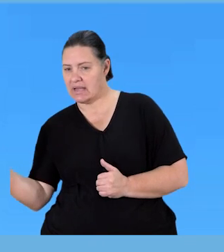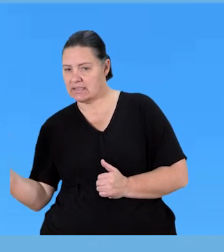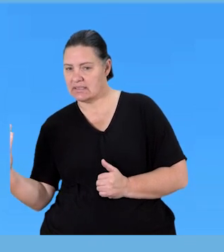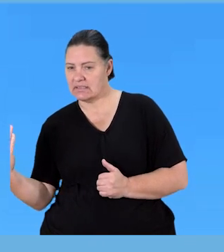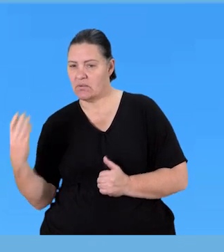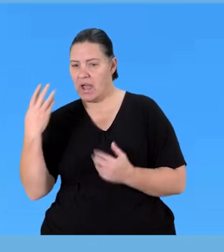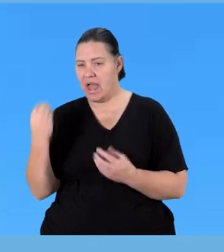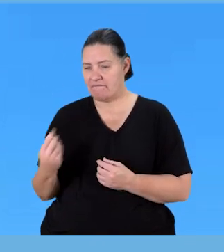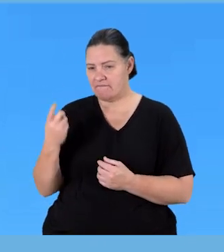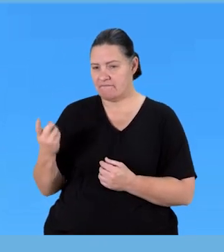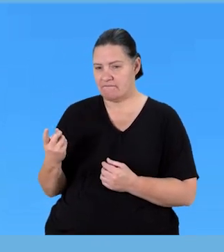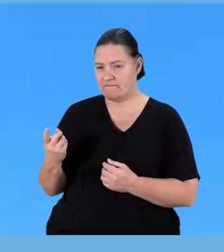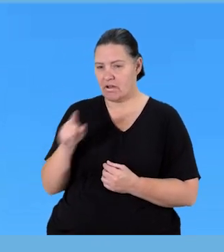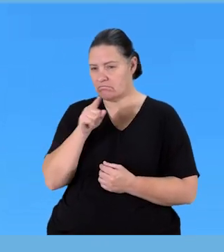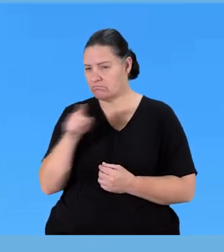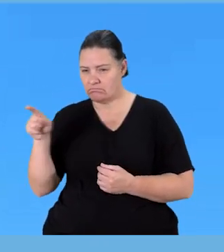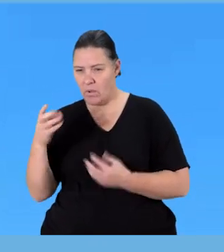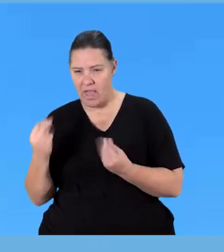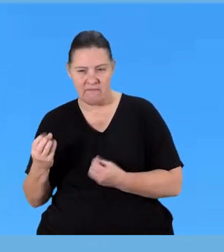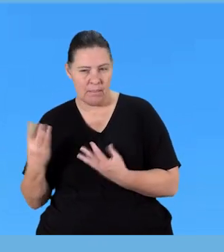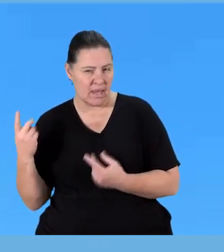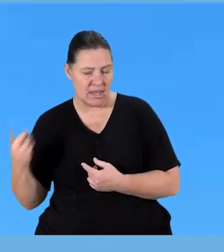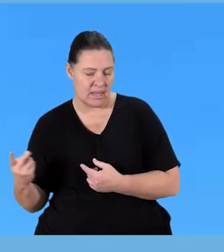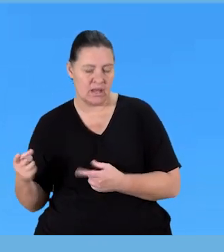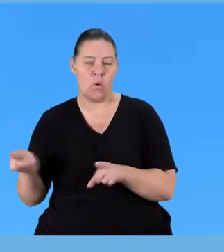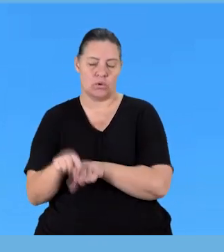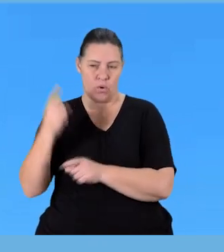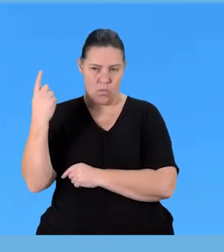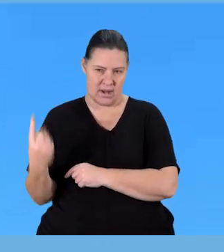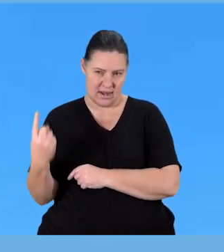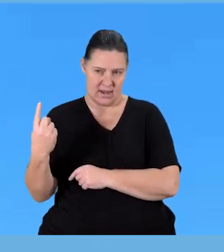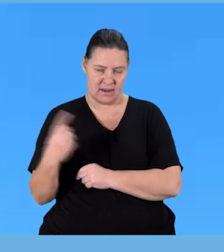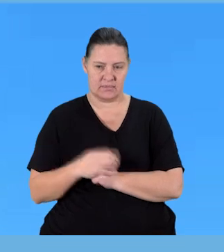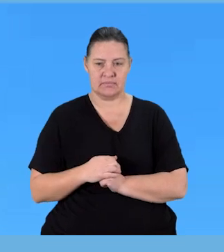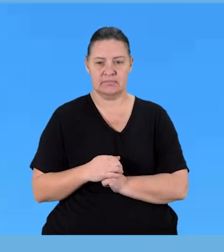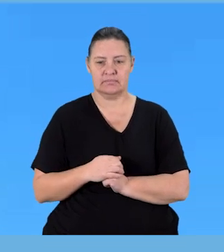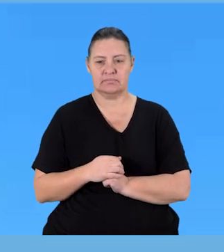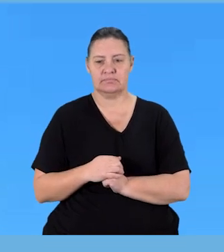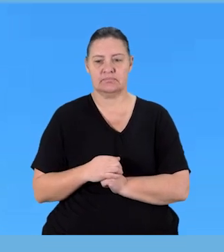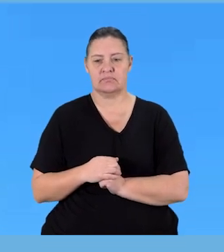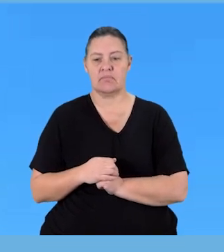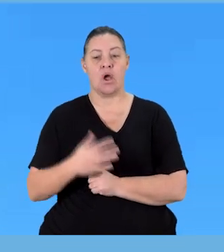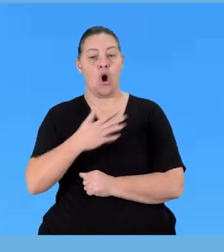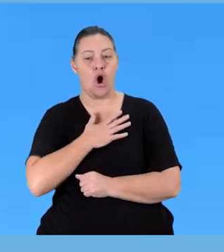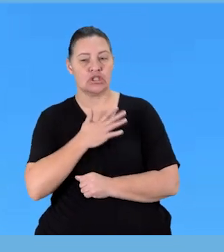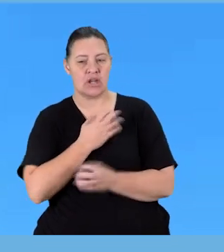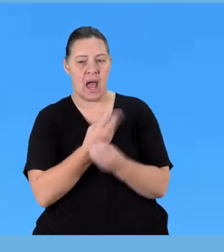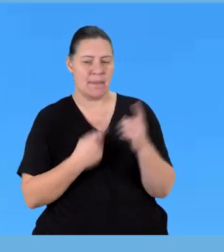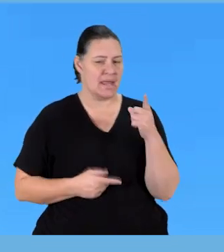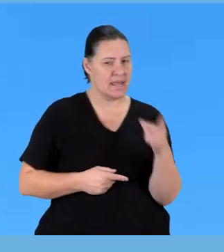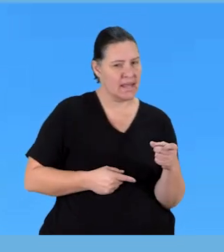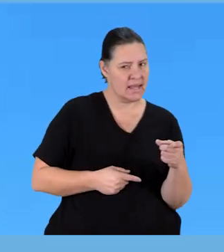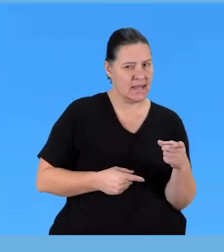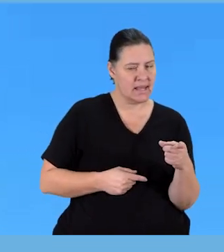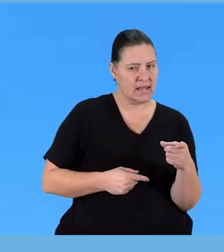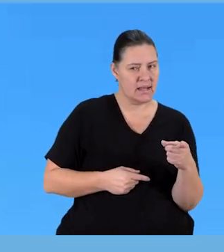this is your right-hand side. How many do we have? Also just 1. Now oxygens. How many oxygens do we